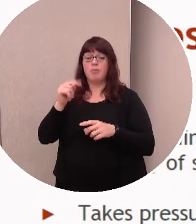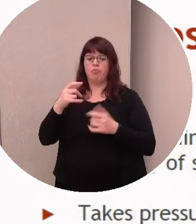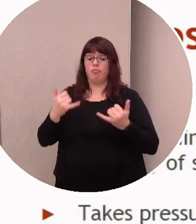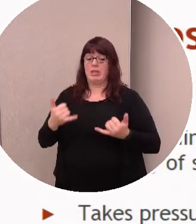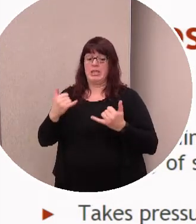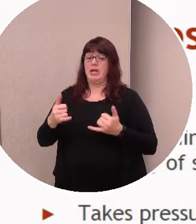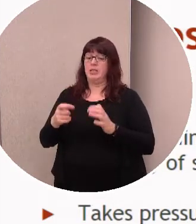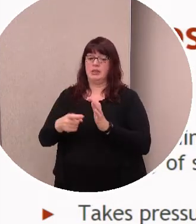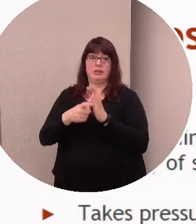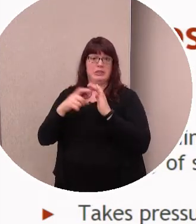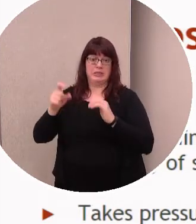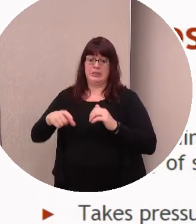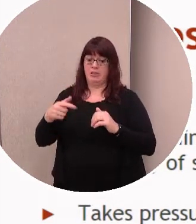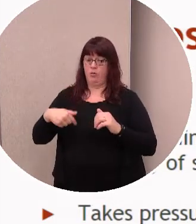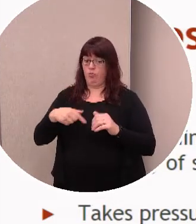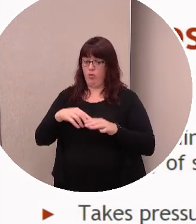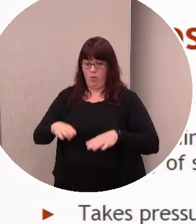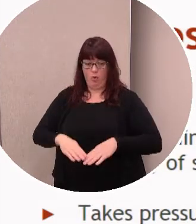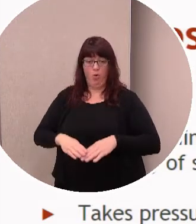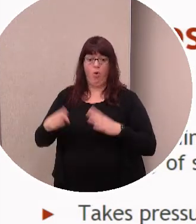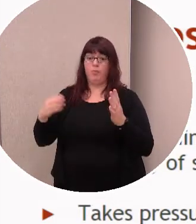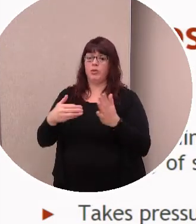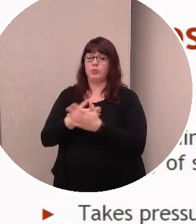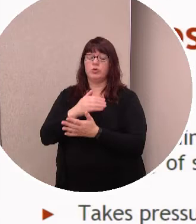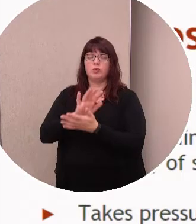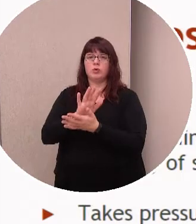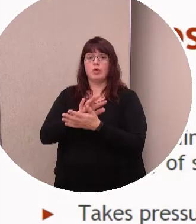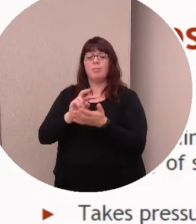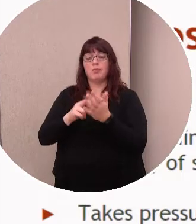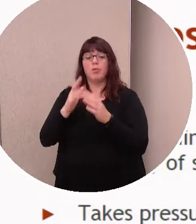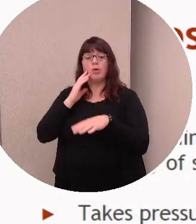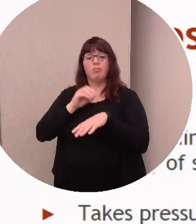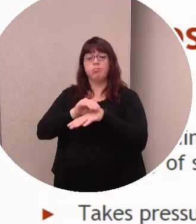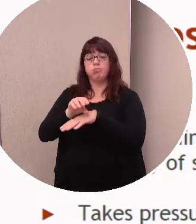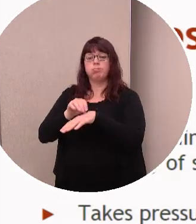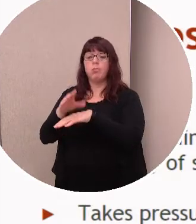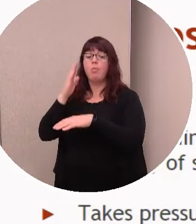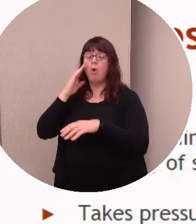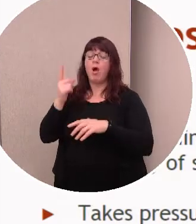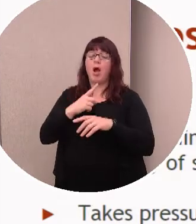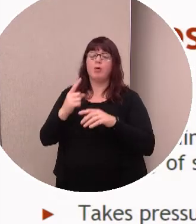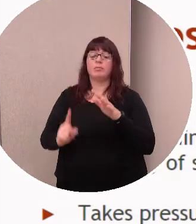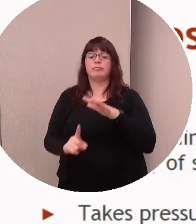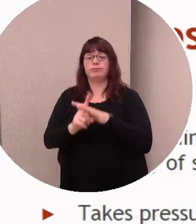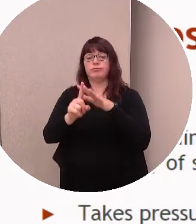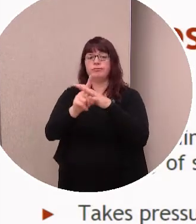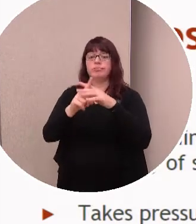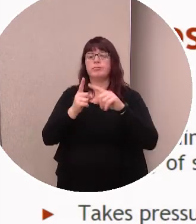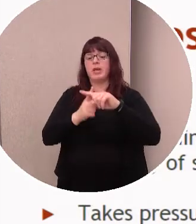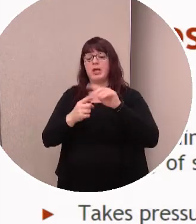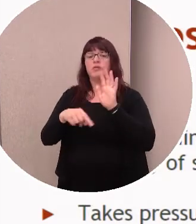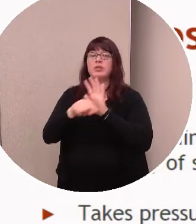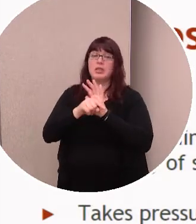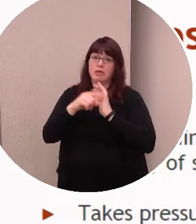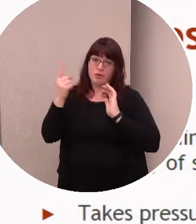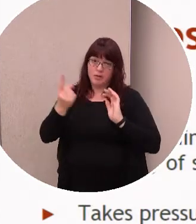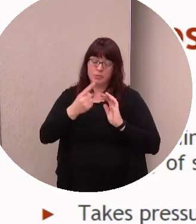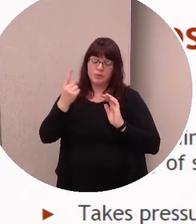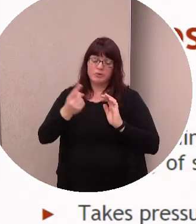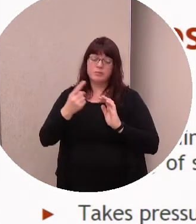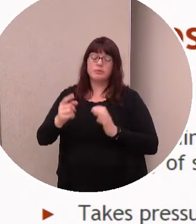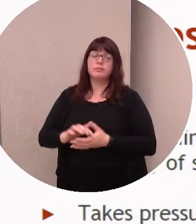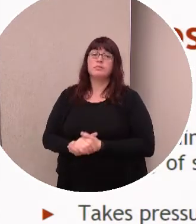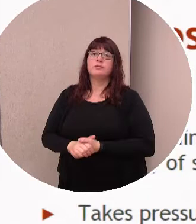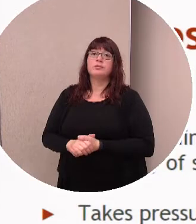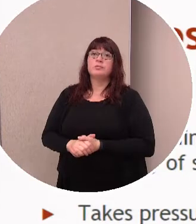the fact that we are opening a new school, there are pros and cons to all changes.